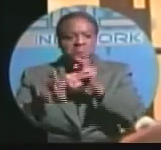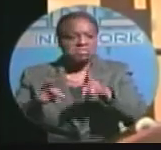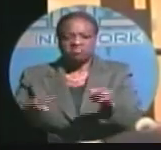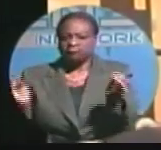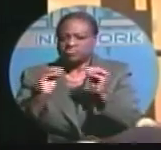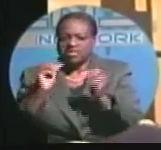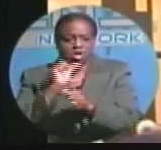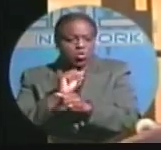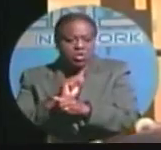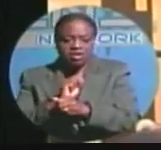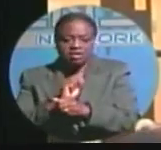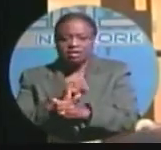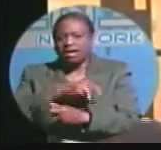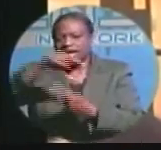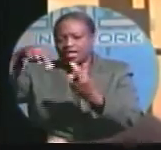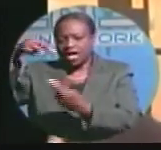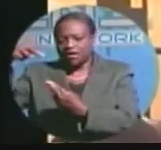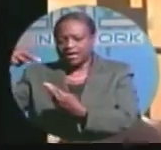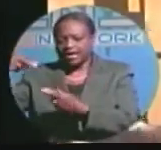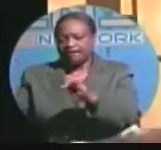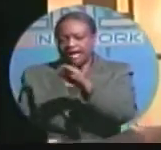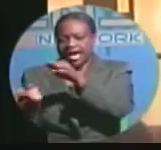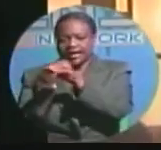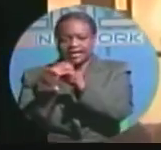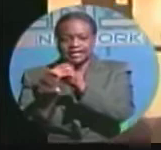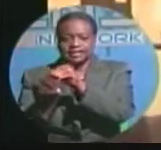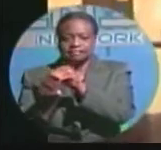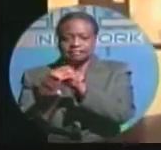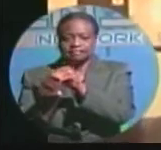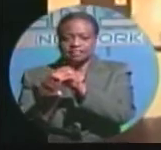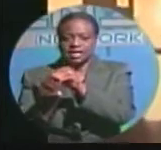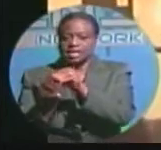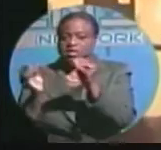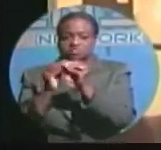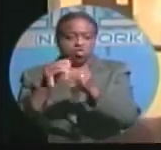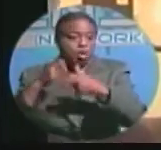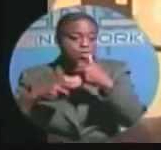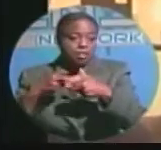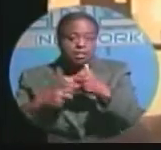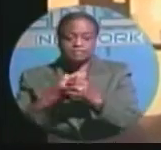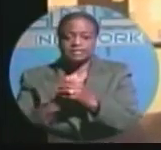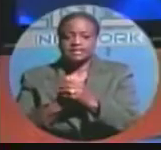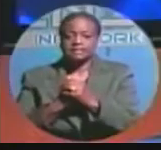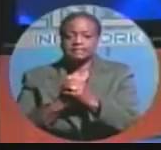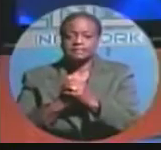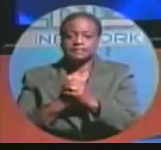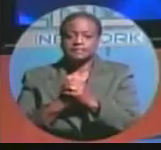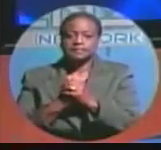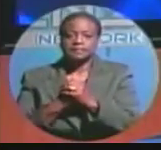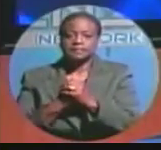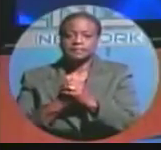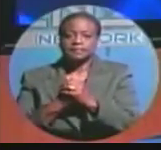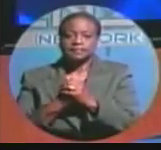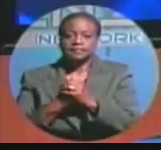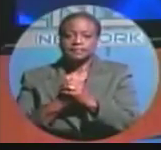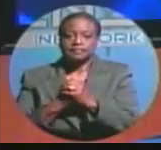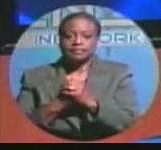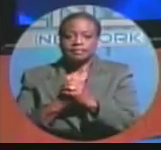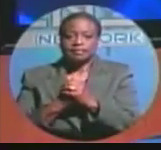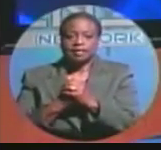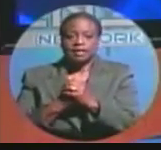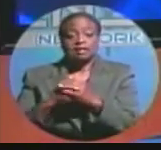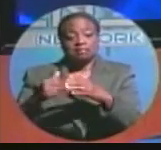work, and the hurricane added to that causes even more problems. And so, now, besides the